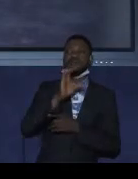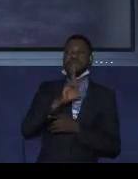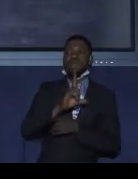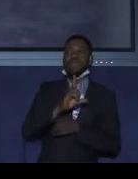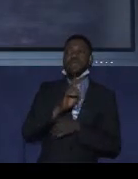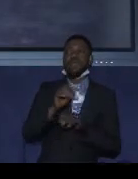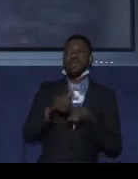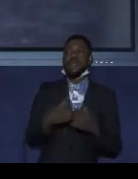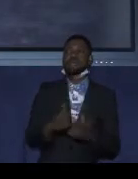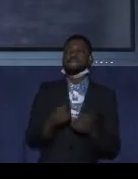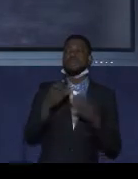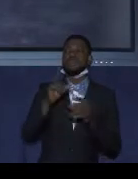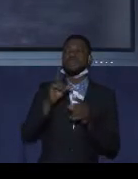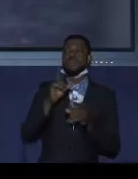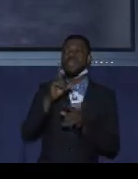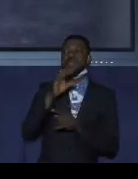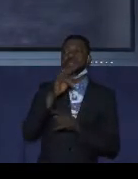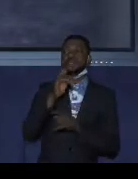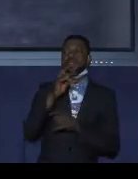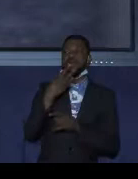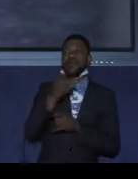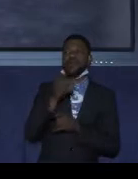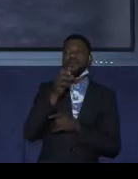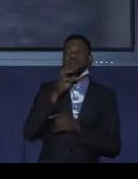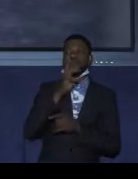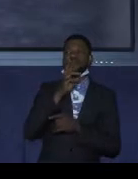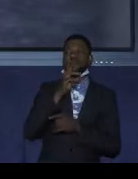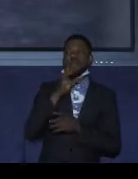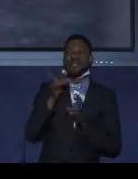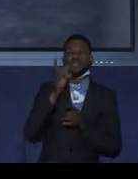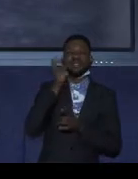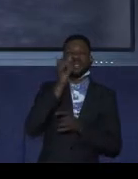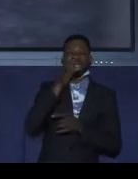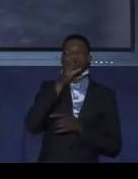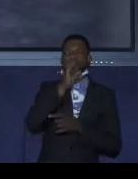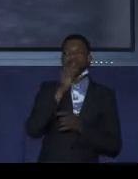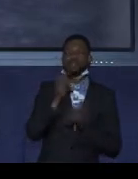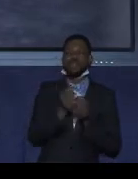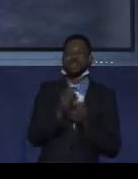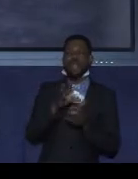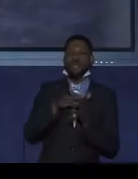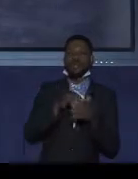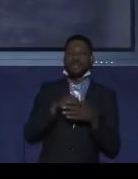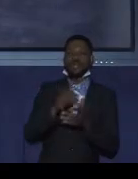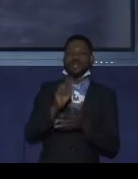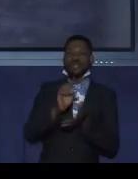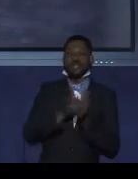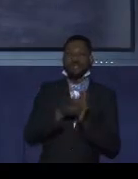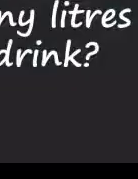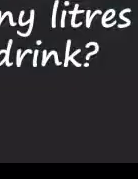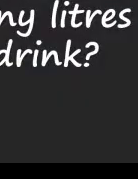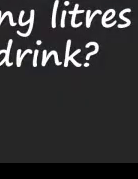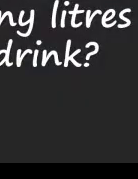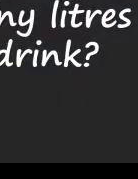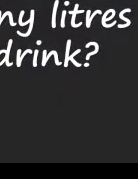75 centiliters. How many liters of soda water did he drink altogether? Copy this in 20 seconds and I'll be right